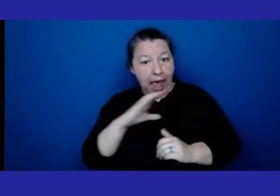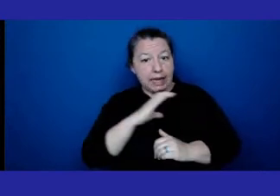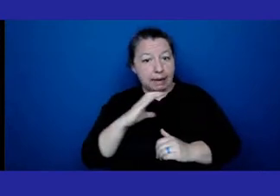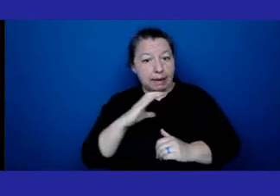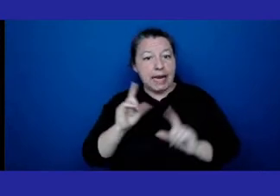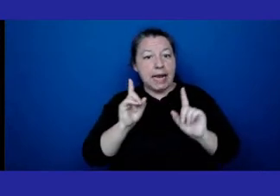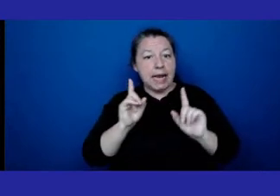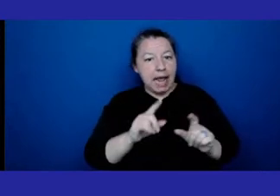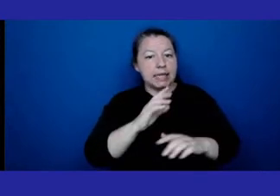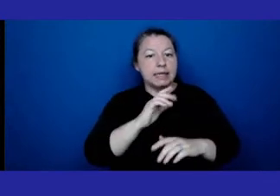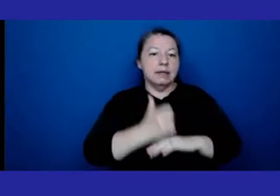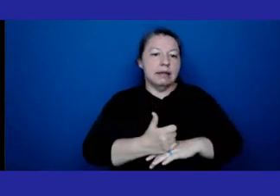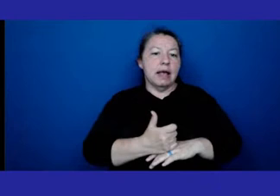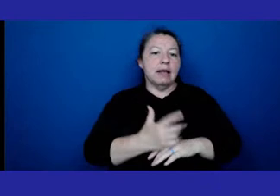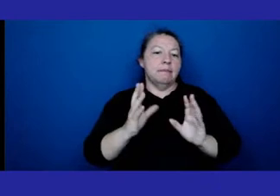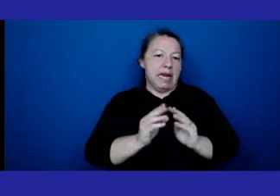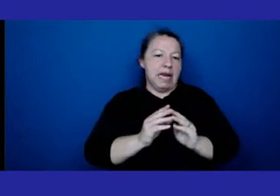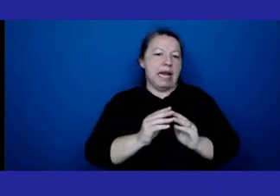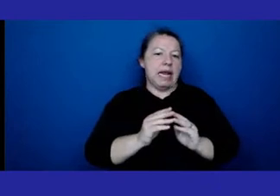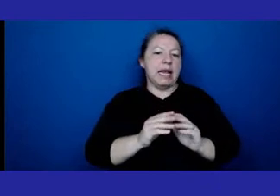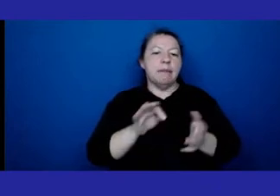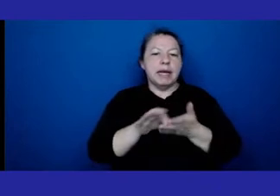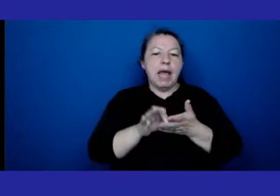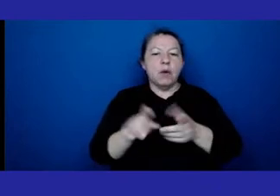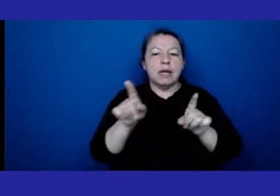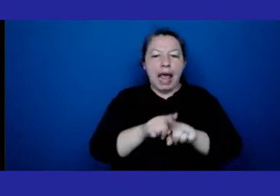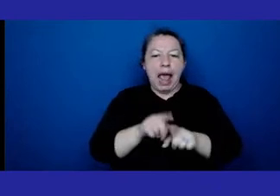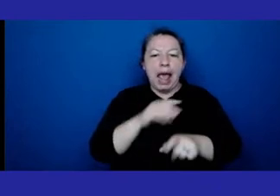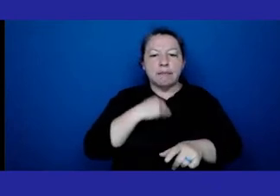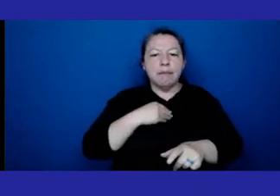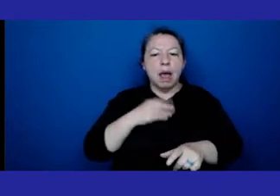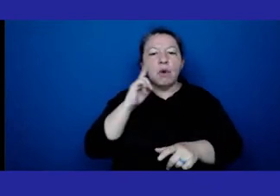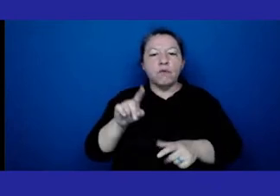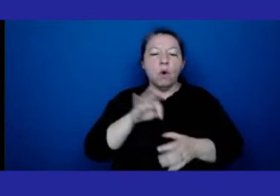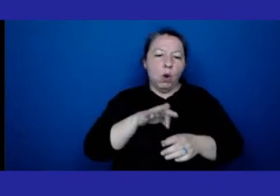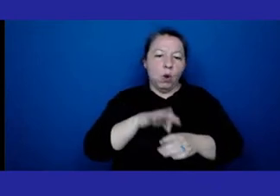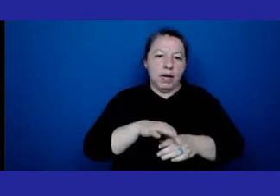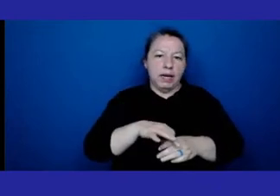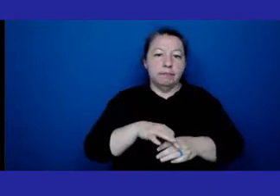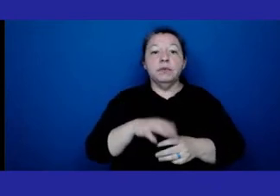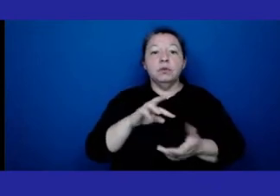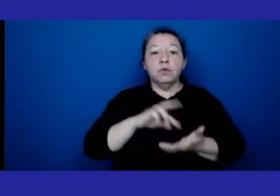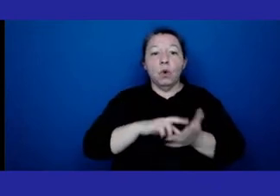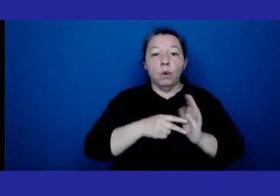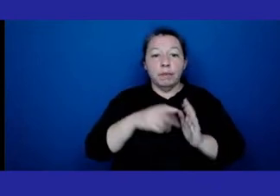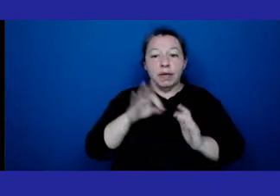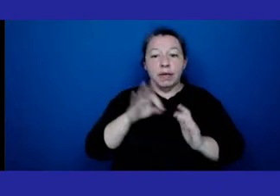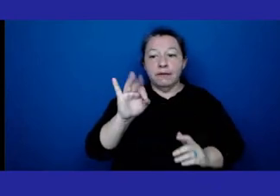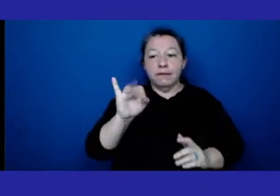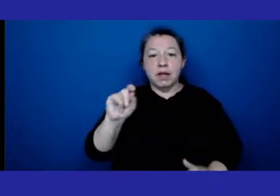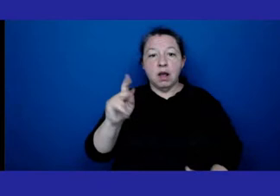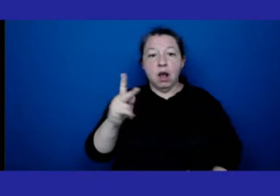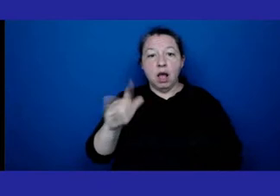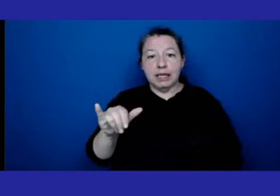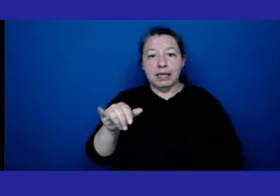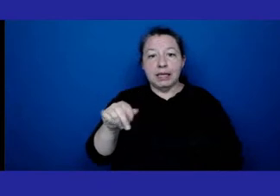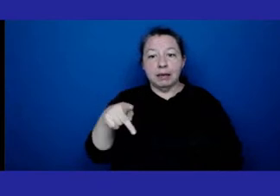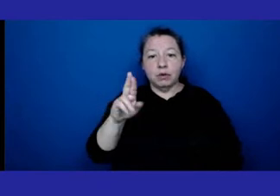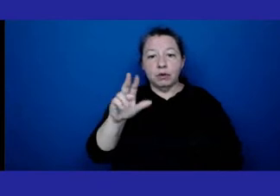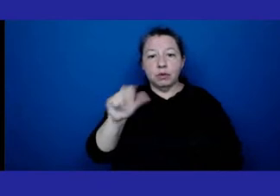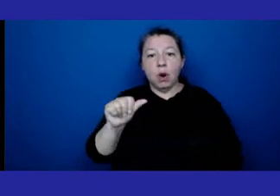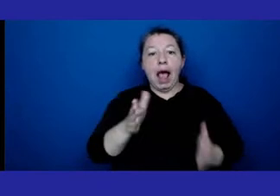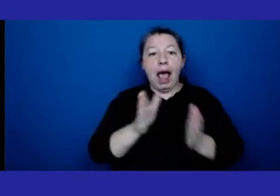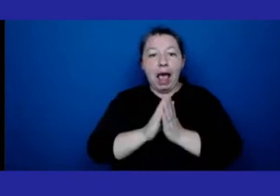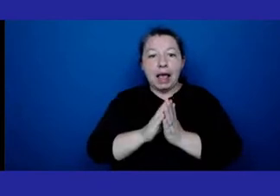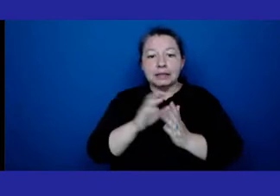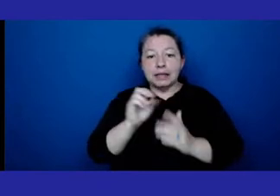and be counted as a member for purposes of quorum and voting. Therefore, Ferioski Peña Mora has requested that Erin Kelly, representing Ann